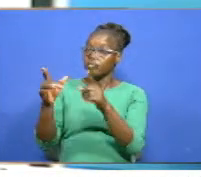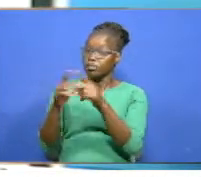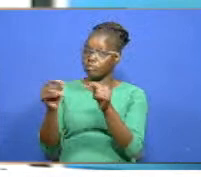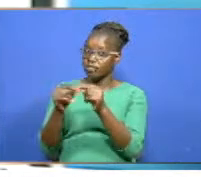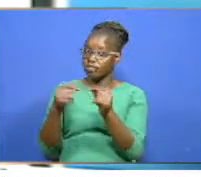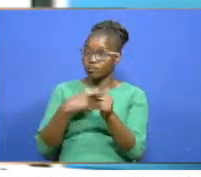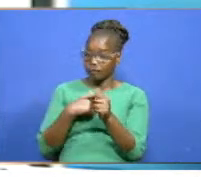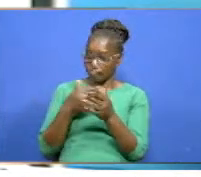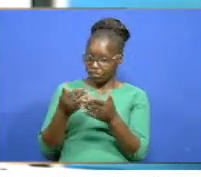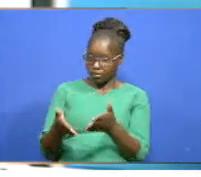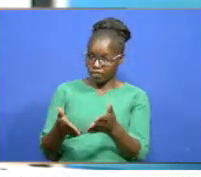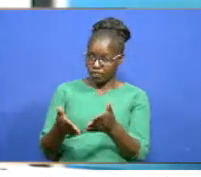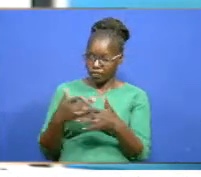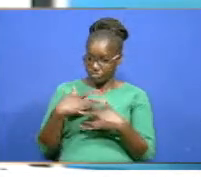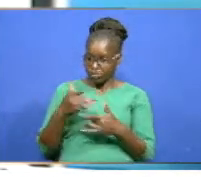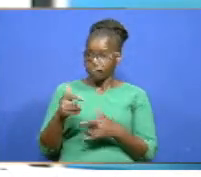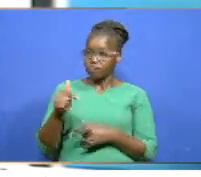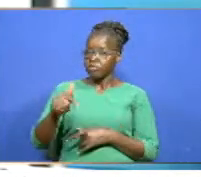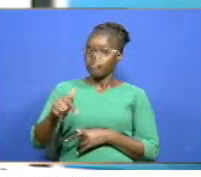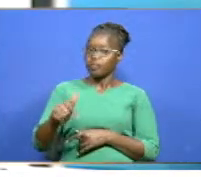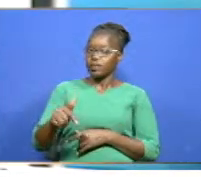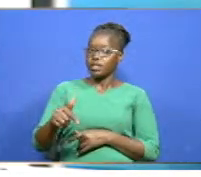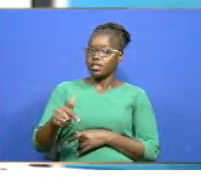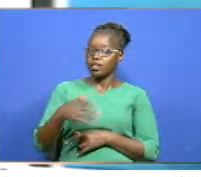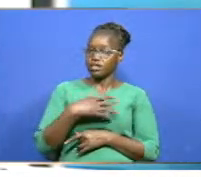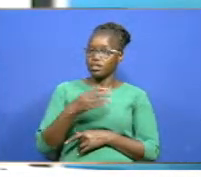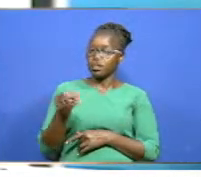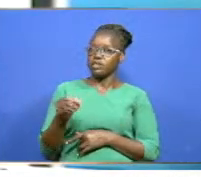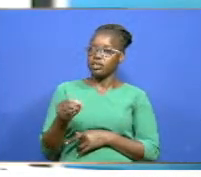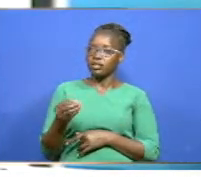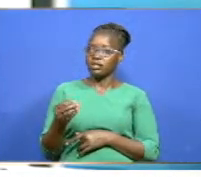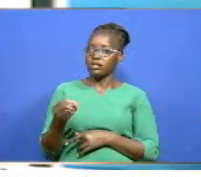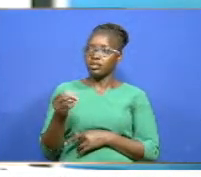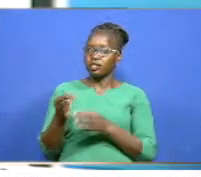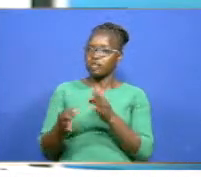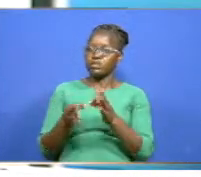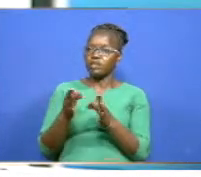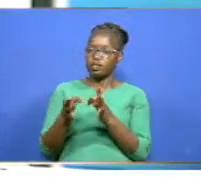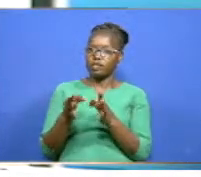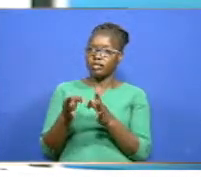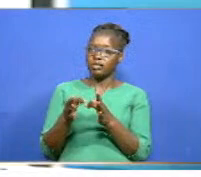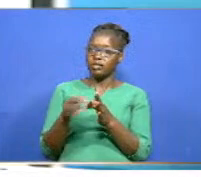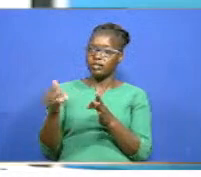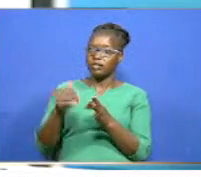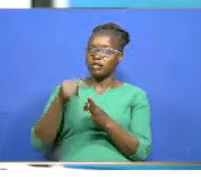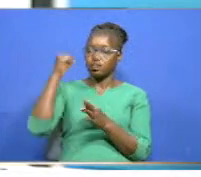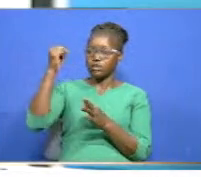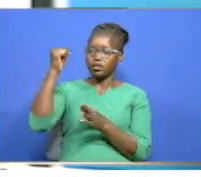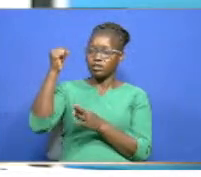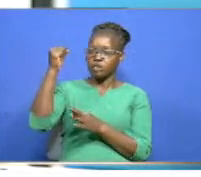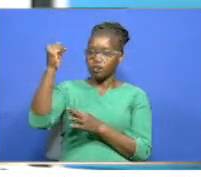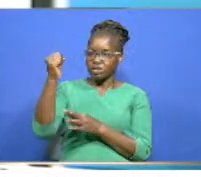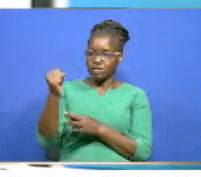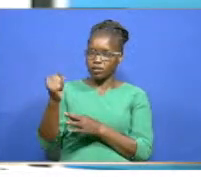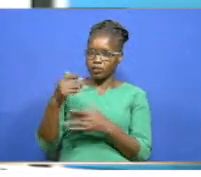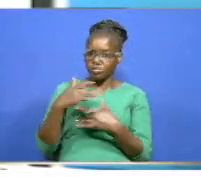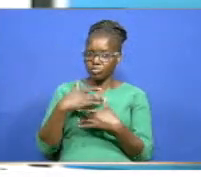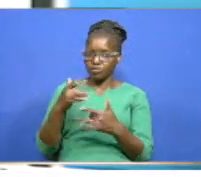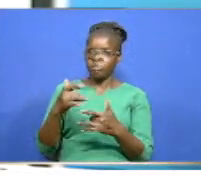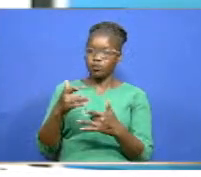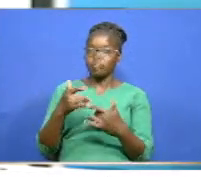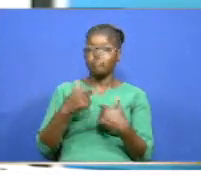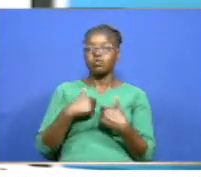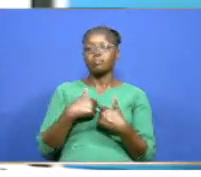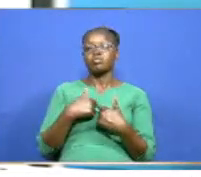I'm into this, I have this interest in this, and if there is any political party that might have interest in me, I'm